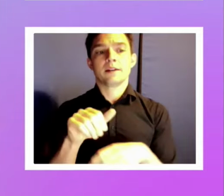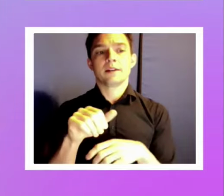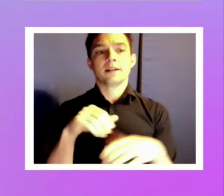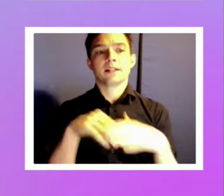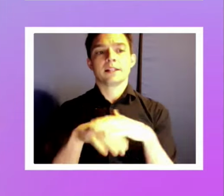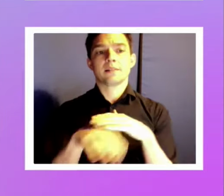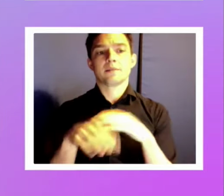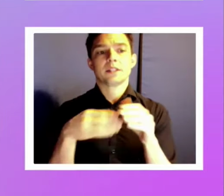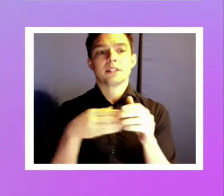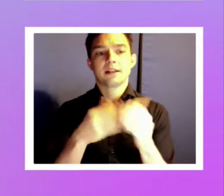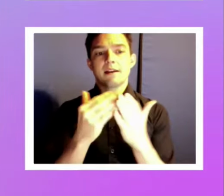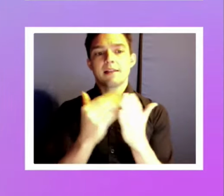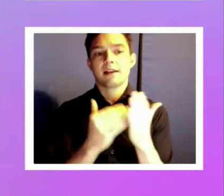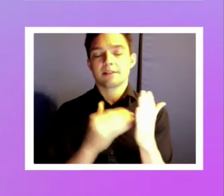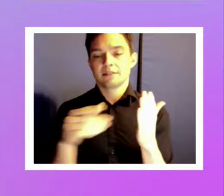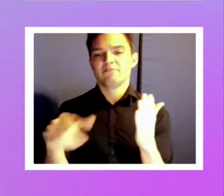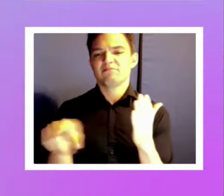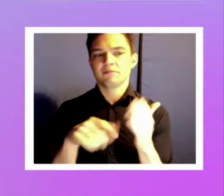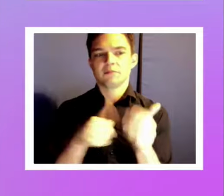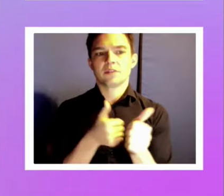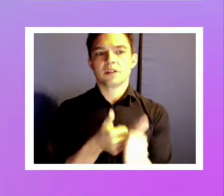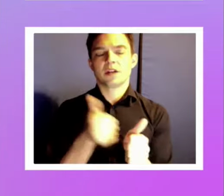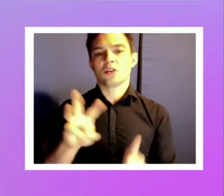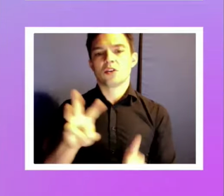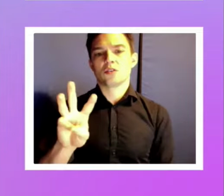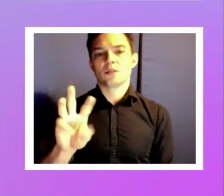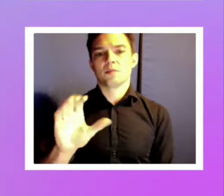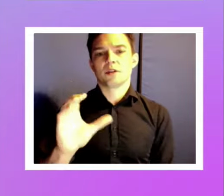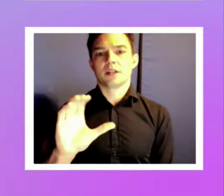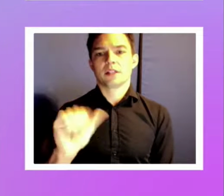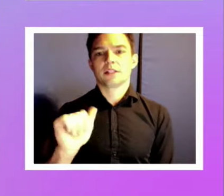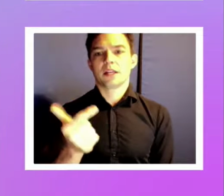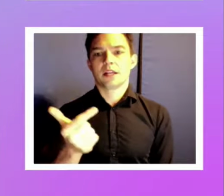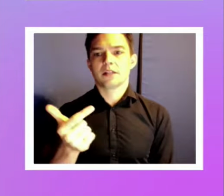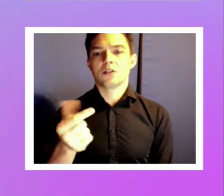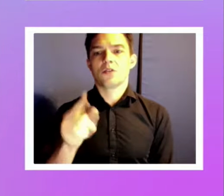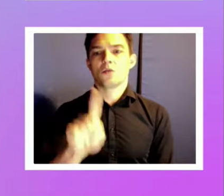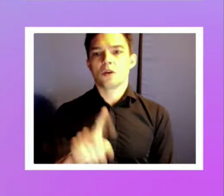are the people behind WCAG 2, WCAG 3,